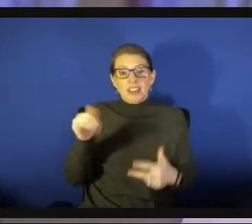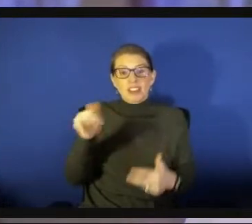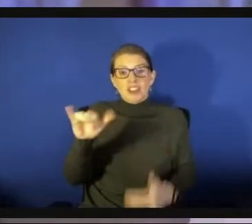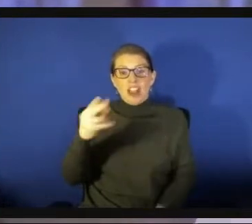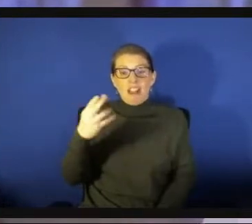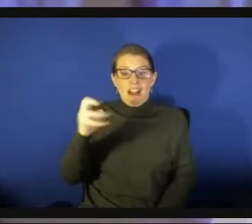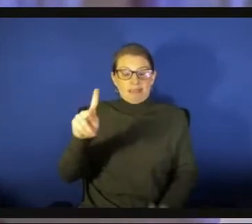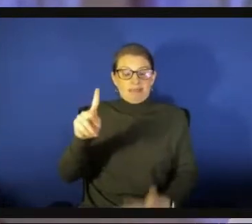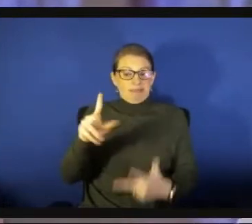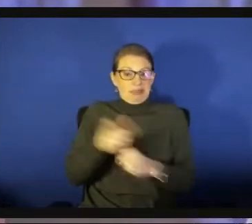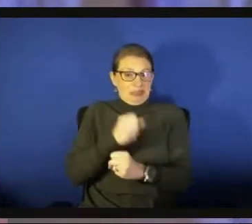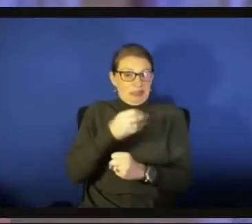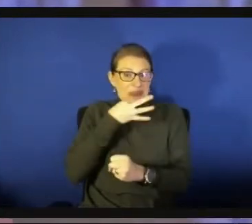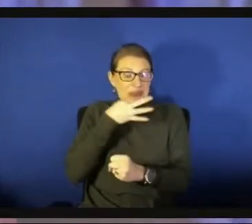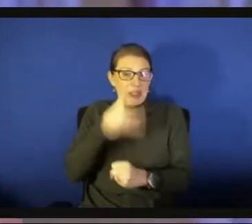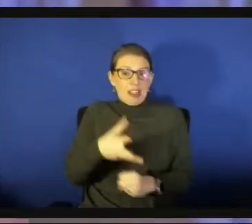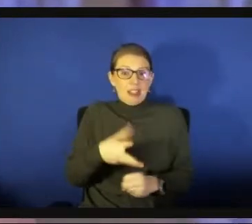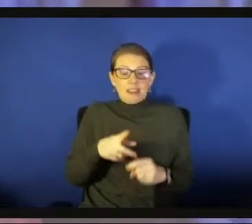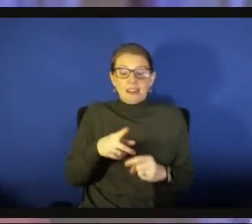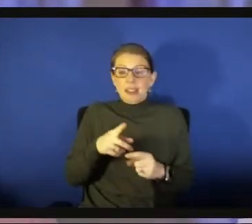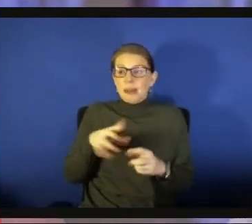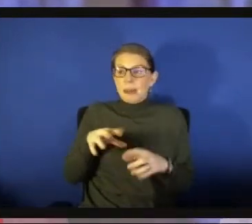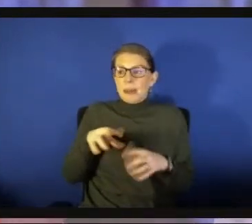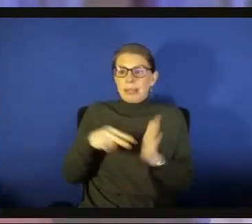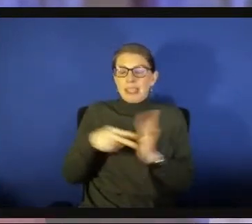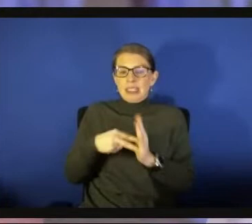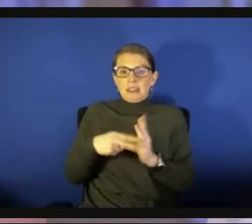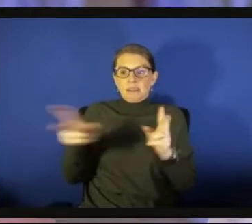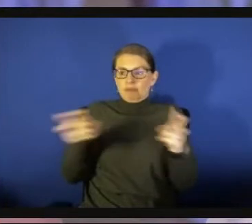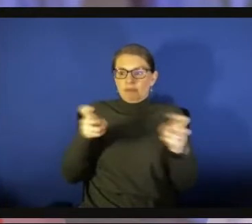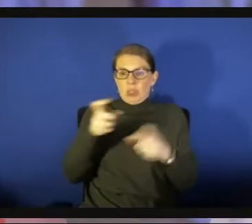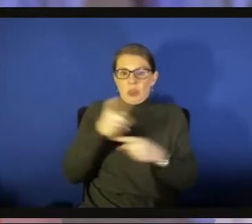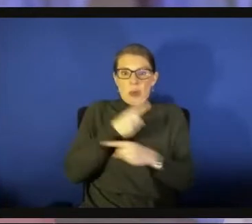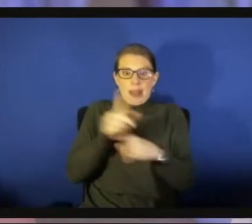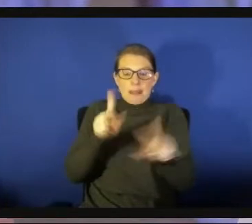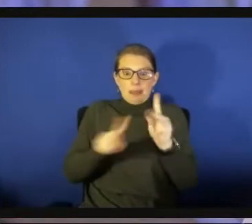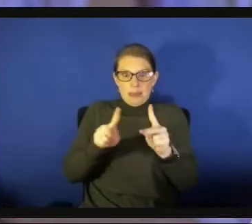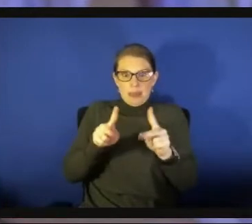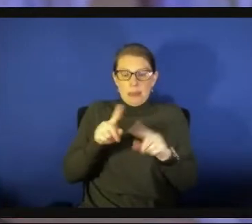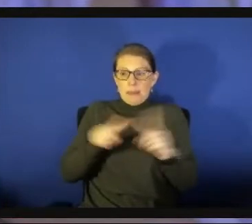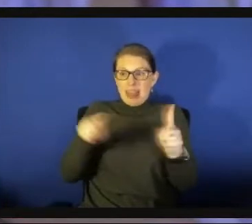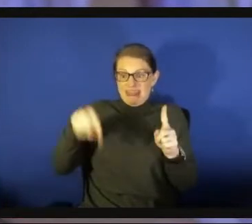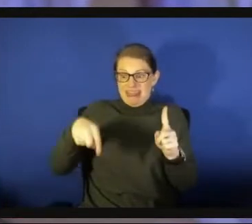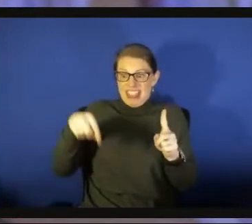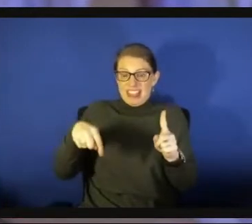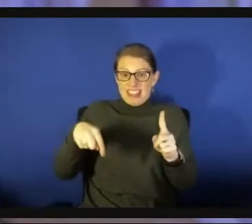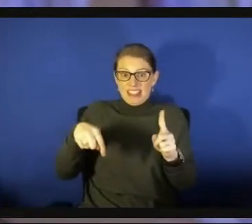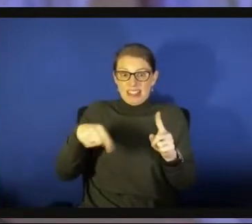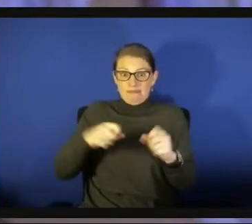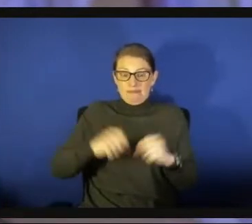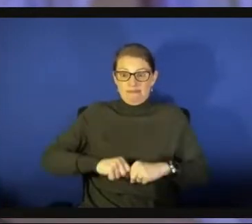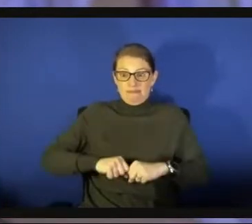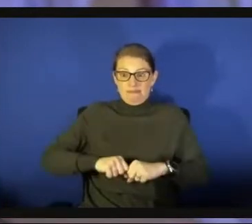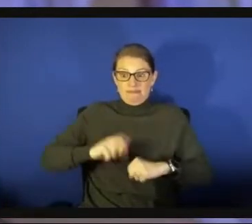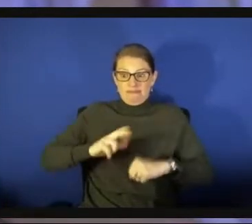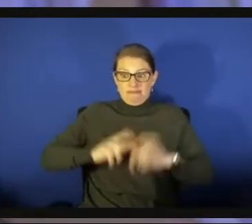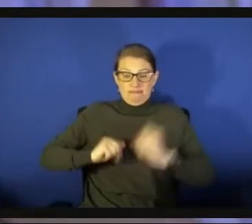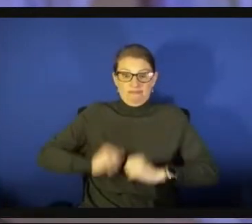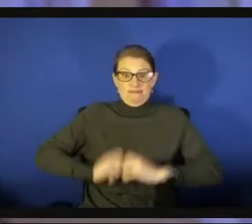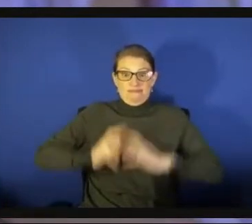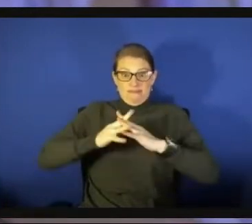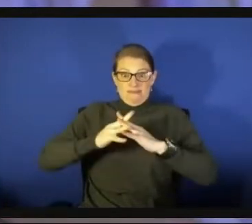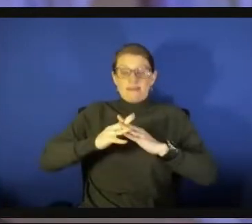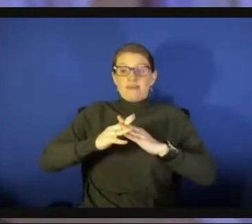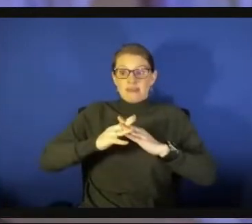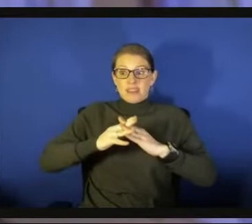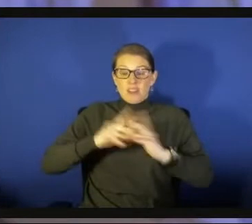Proton Therapy Center that we're unveiling today shows that we have the latest technology and the right facility, but we also have recruited a